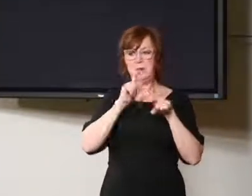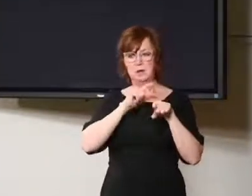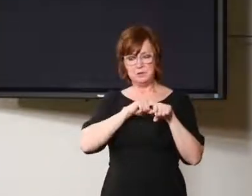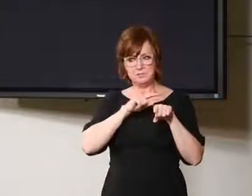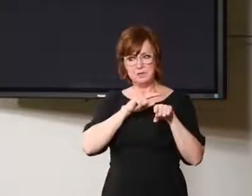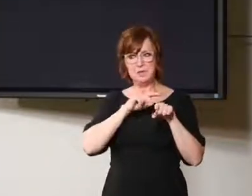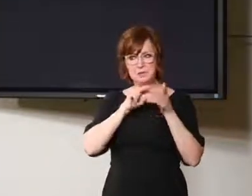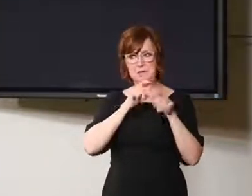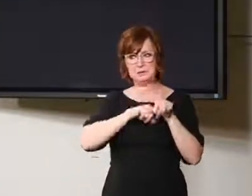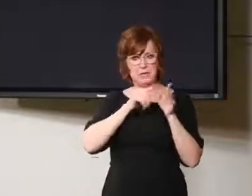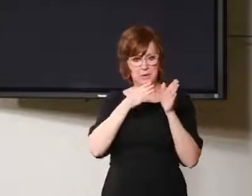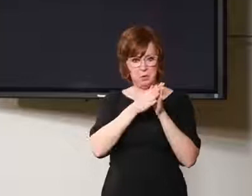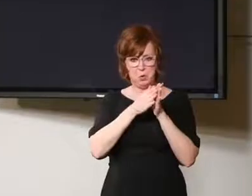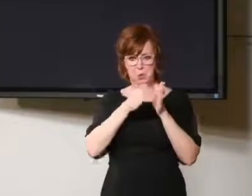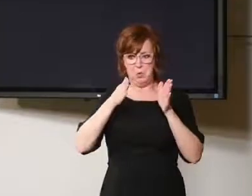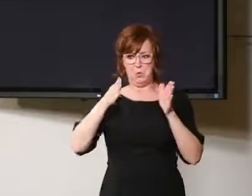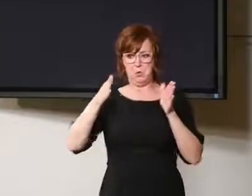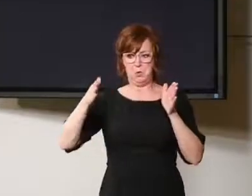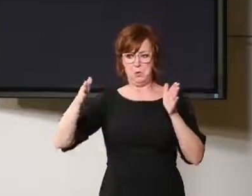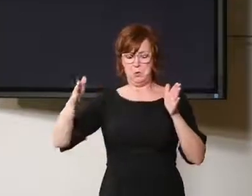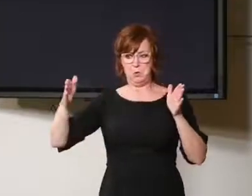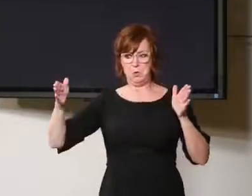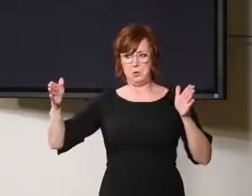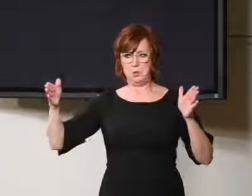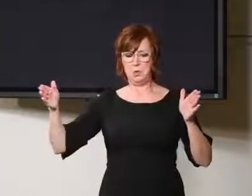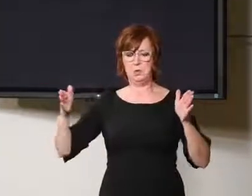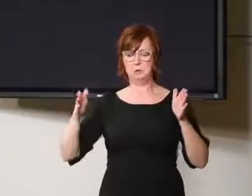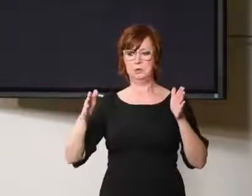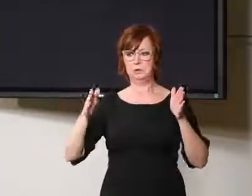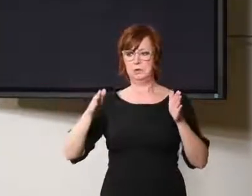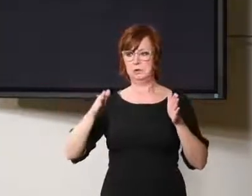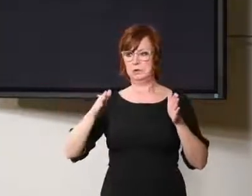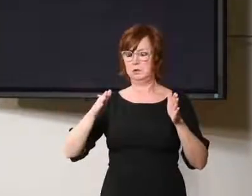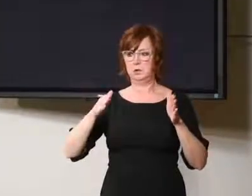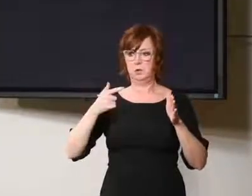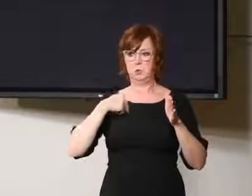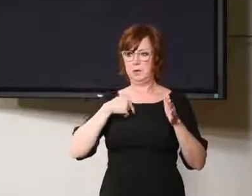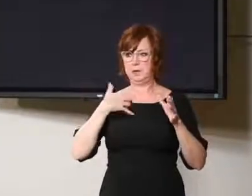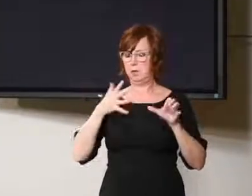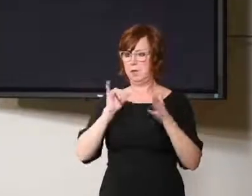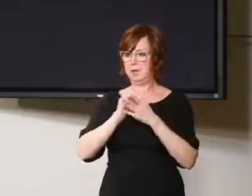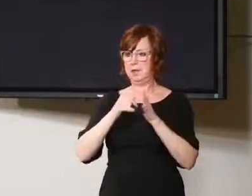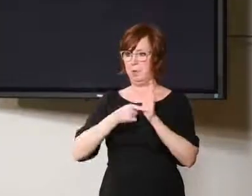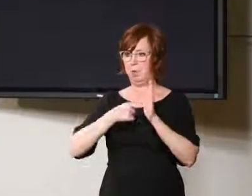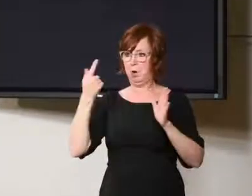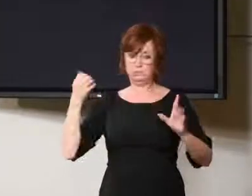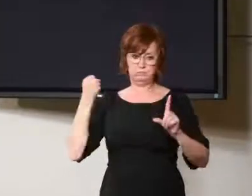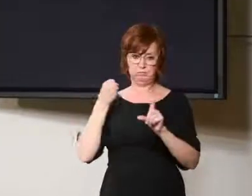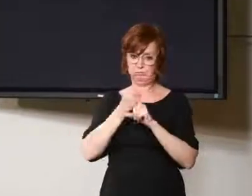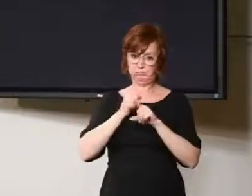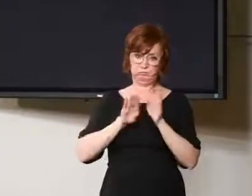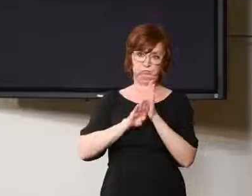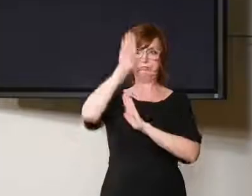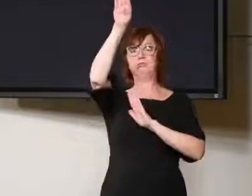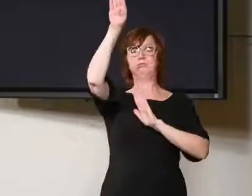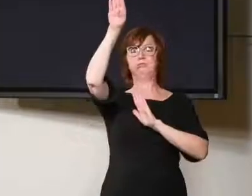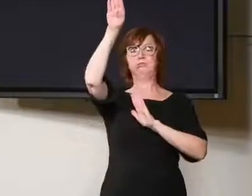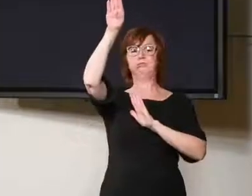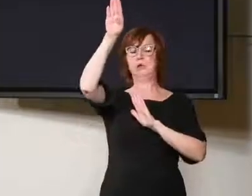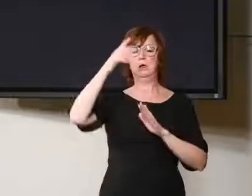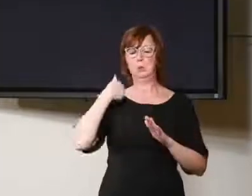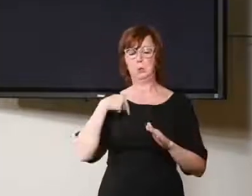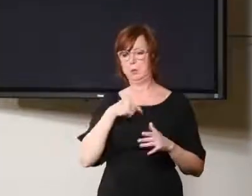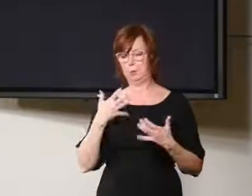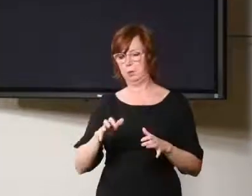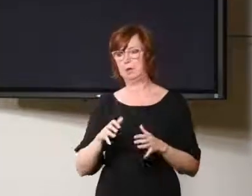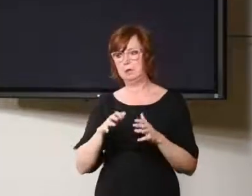impact, that whatever it is, to push that impact into the future really